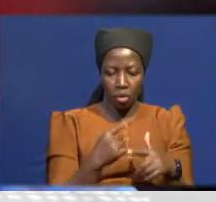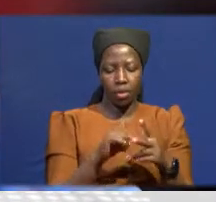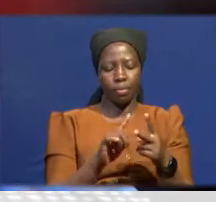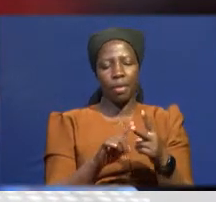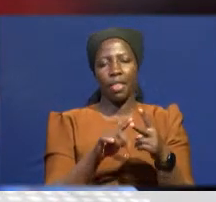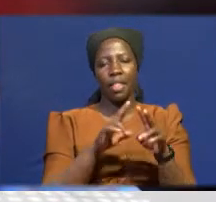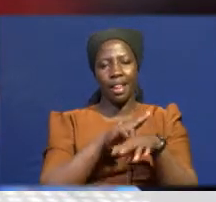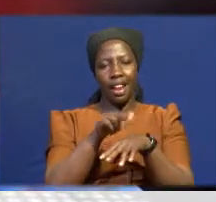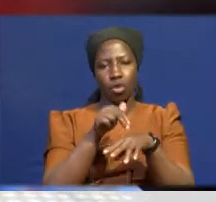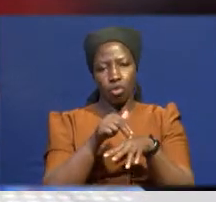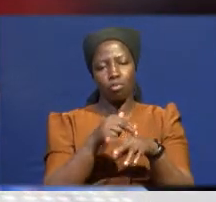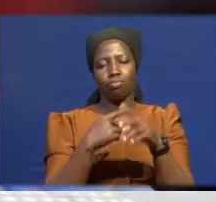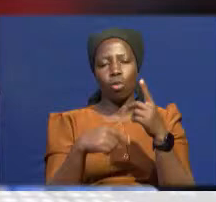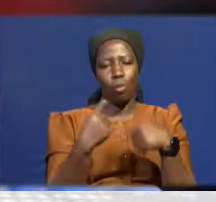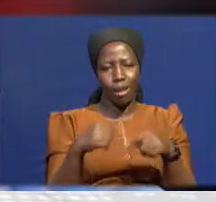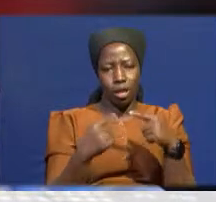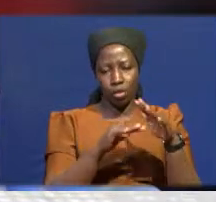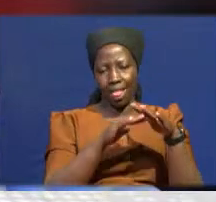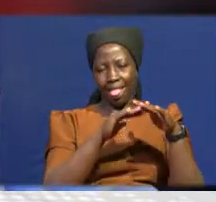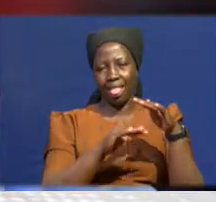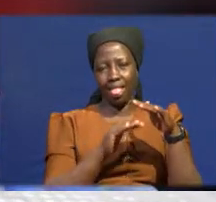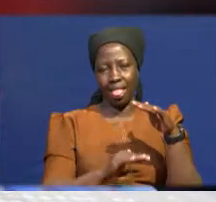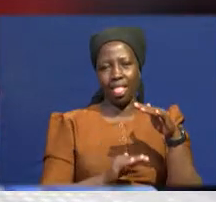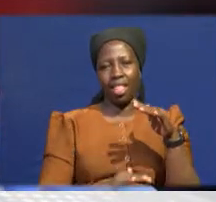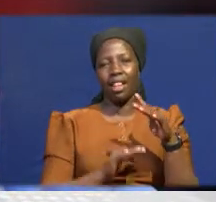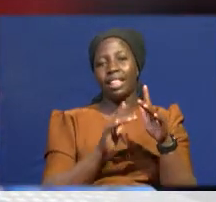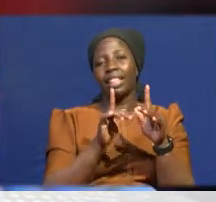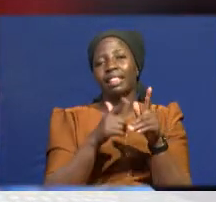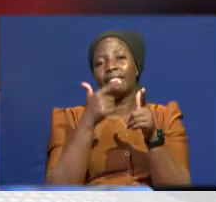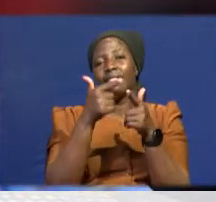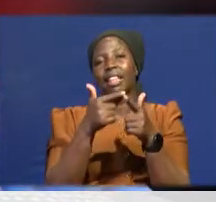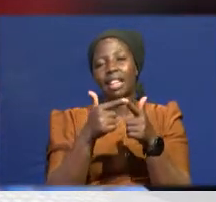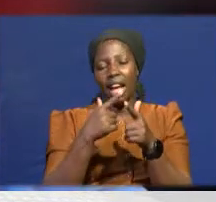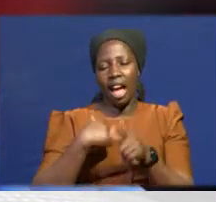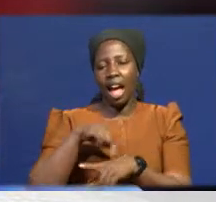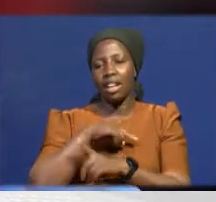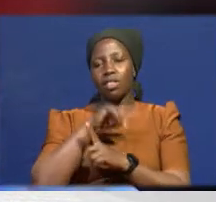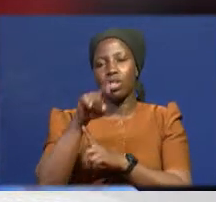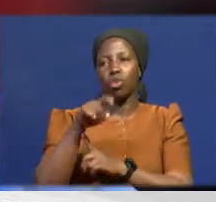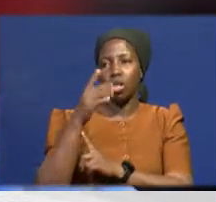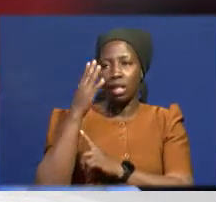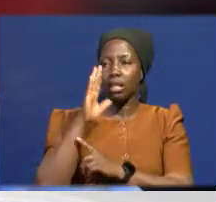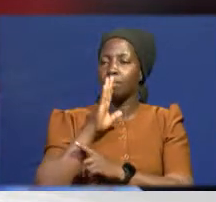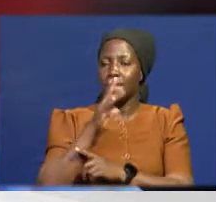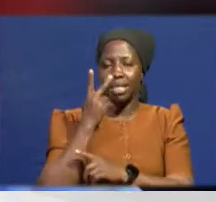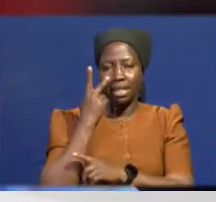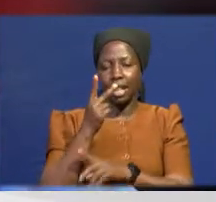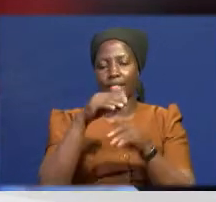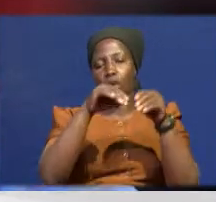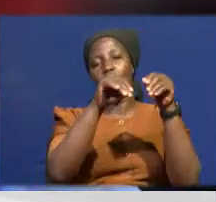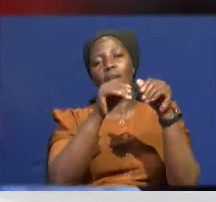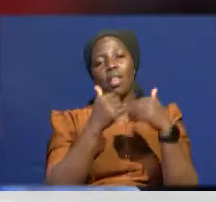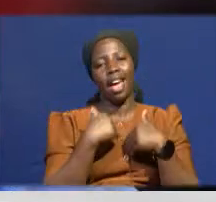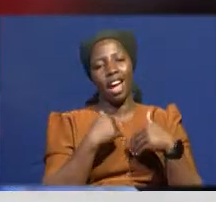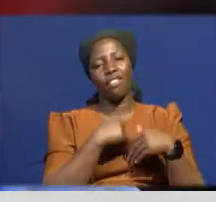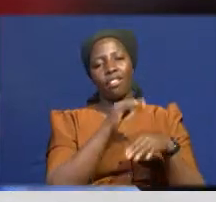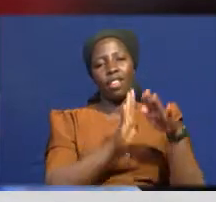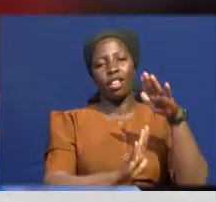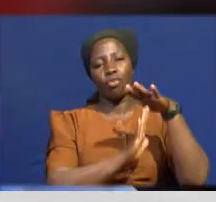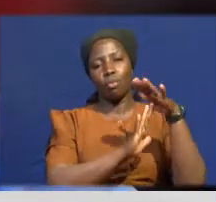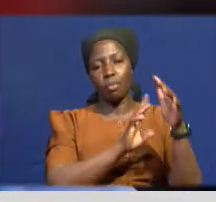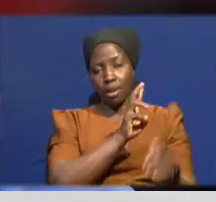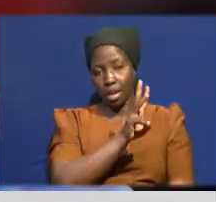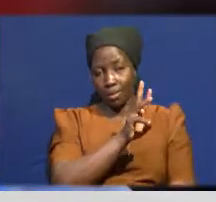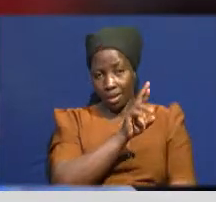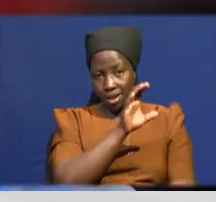and the national events and the club events. And essentially then, we should be seeing that the quality that we have in the WRC